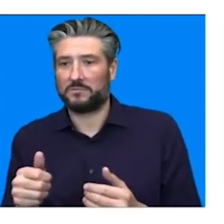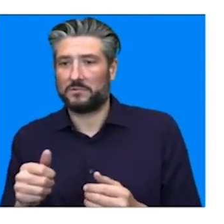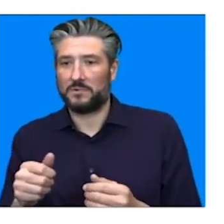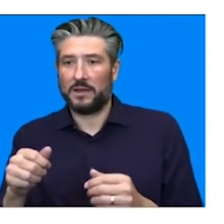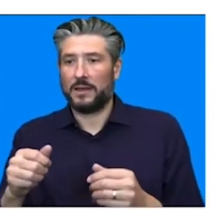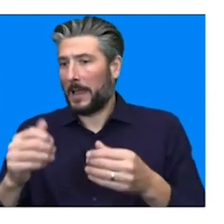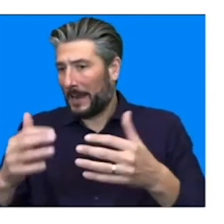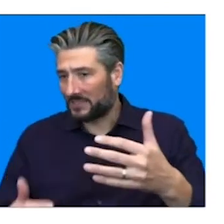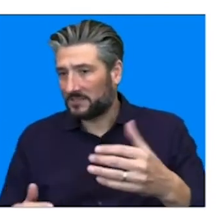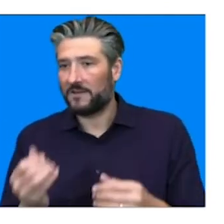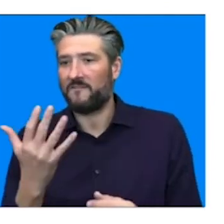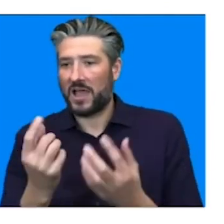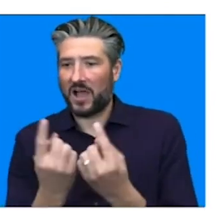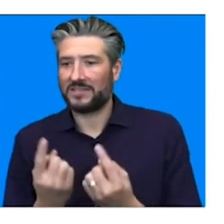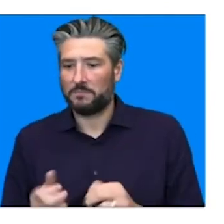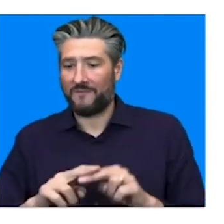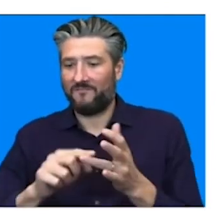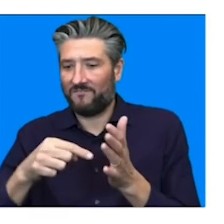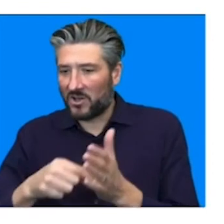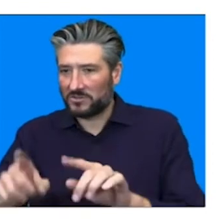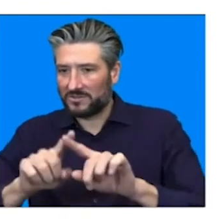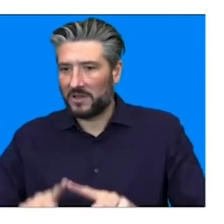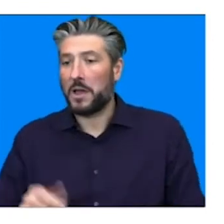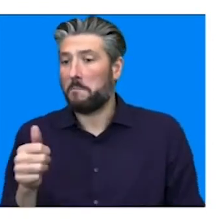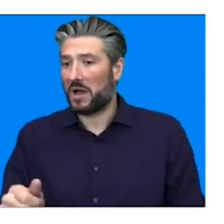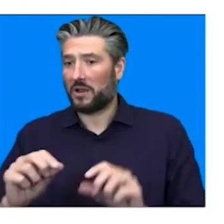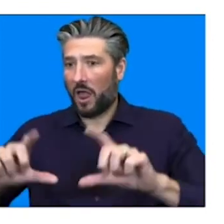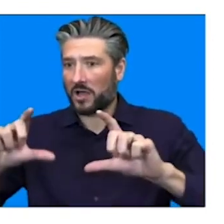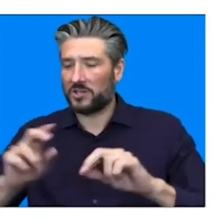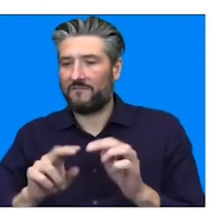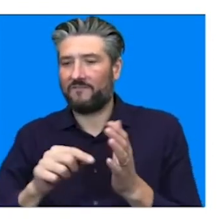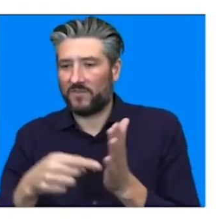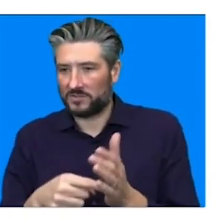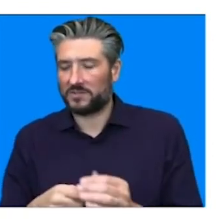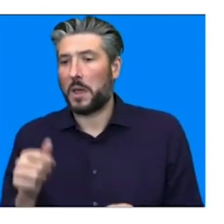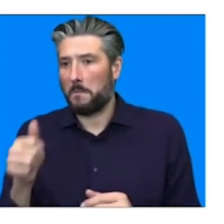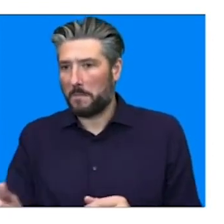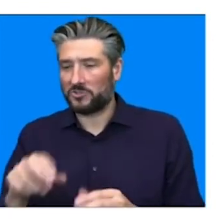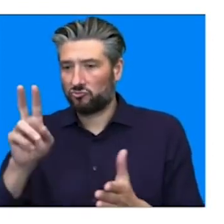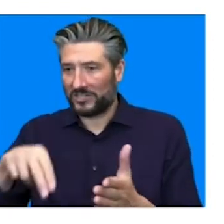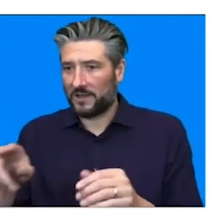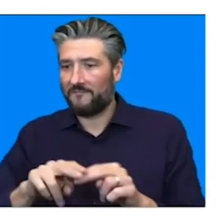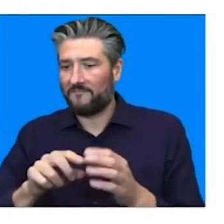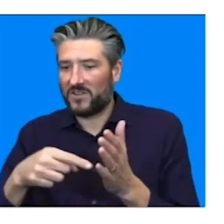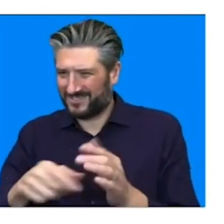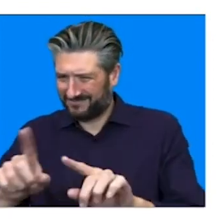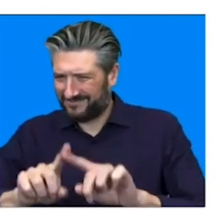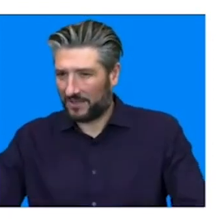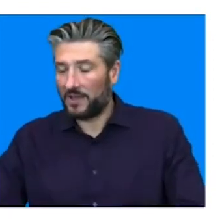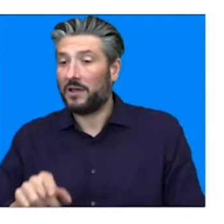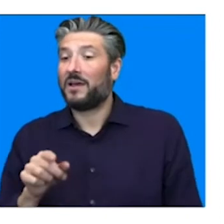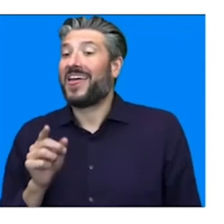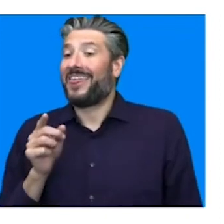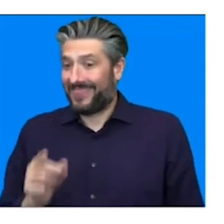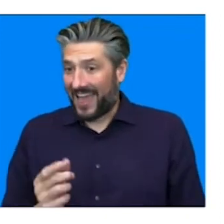Font. Button smaller font. Button larger font. Button readable font. Button default font out of list. Out of list. That's what happens when you read a website